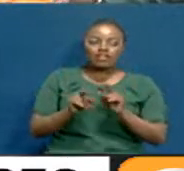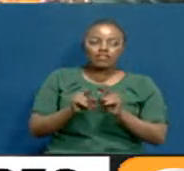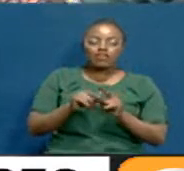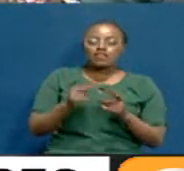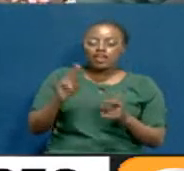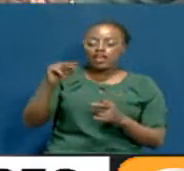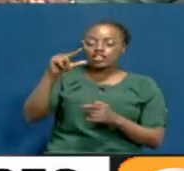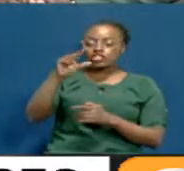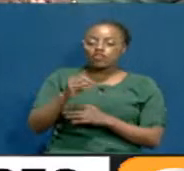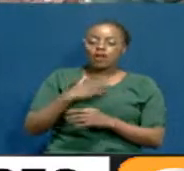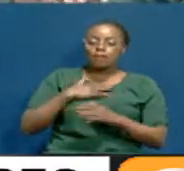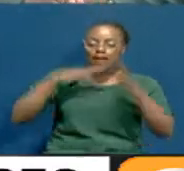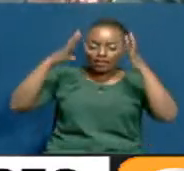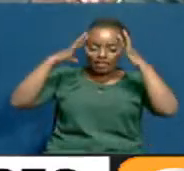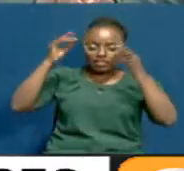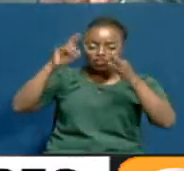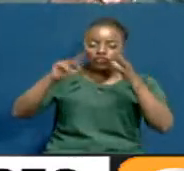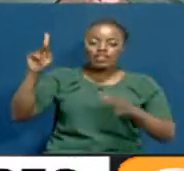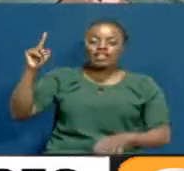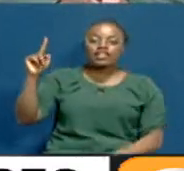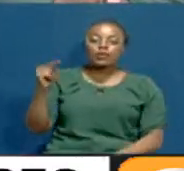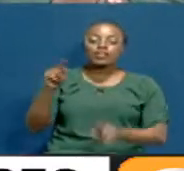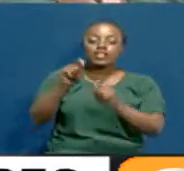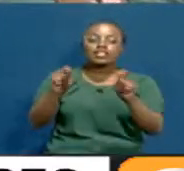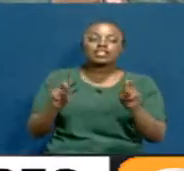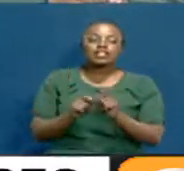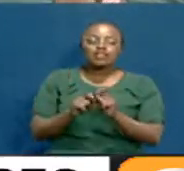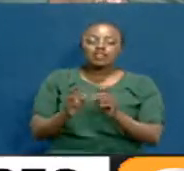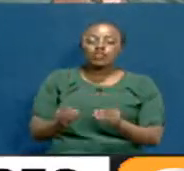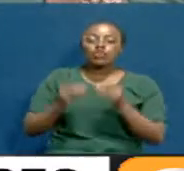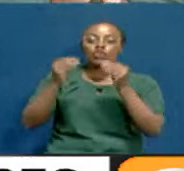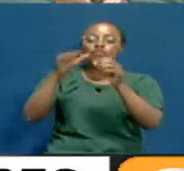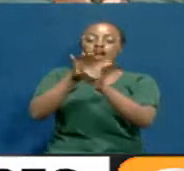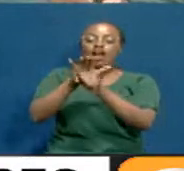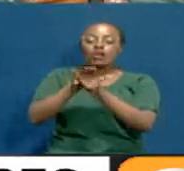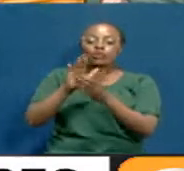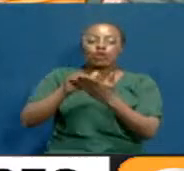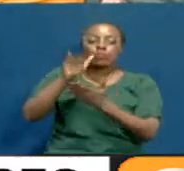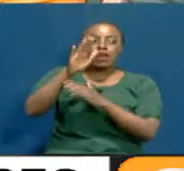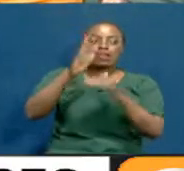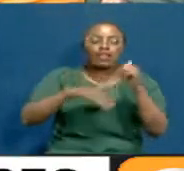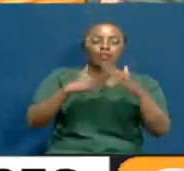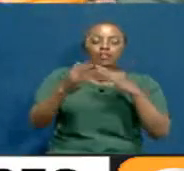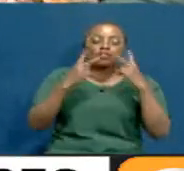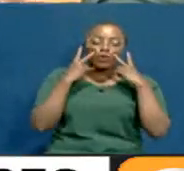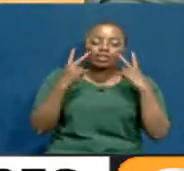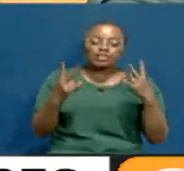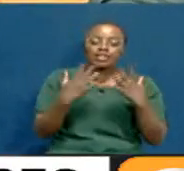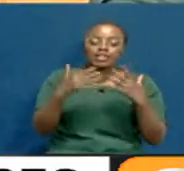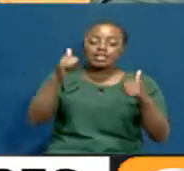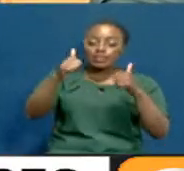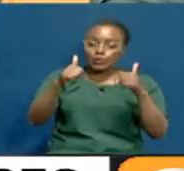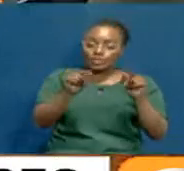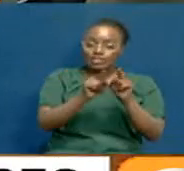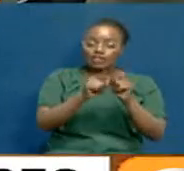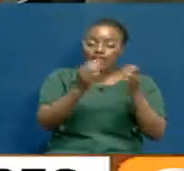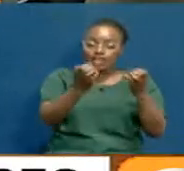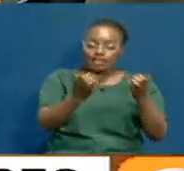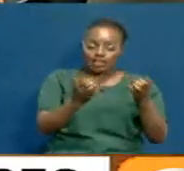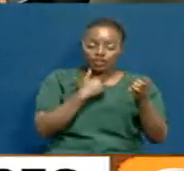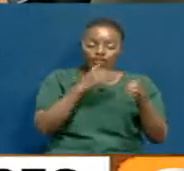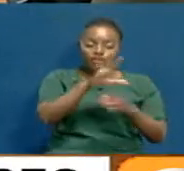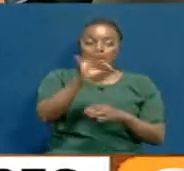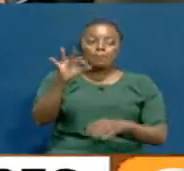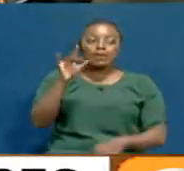NGO field, my position is that the Kenya Kwanza team is offering so much more than we can see. And those are things also that need to be also drawn out